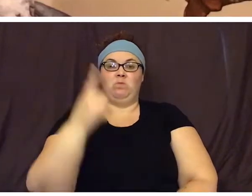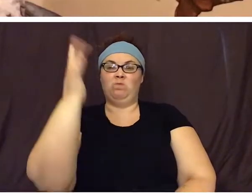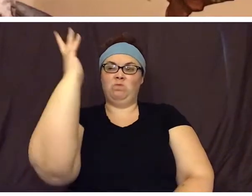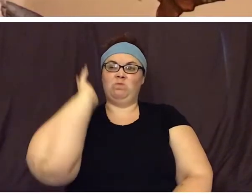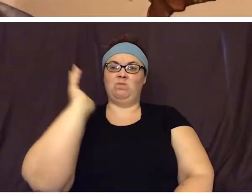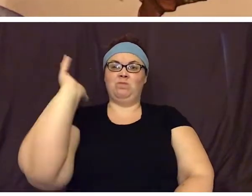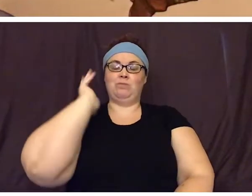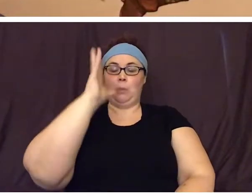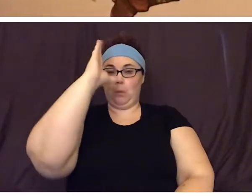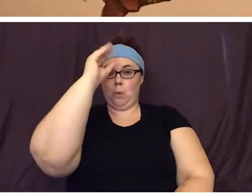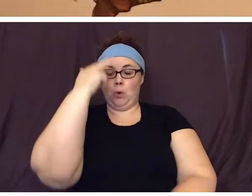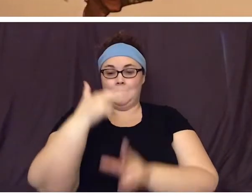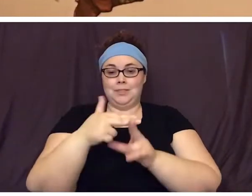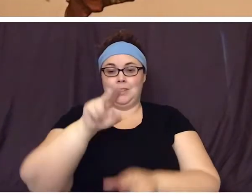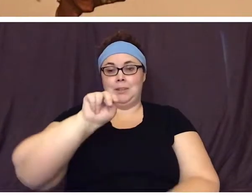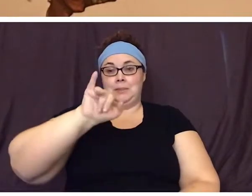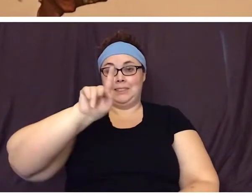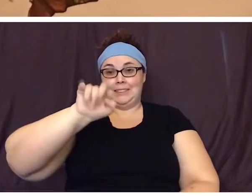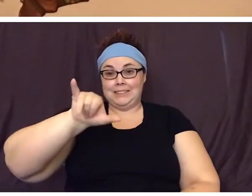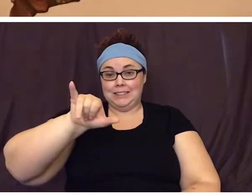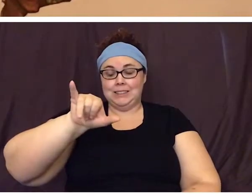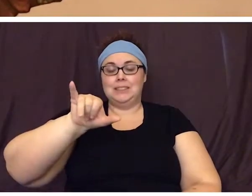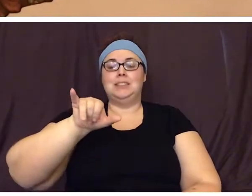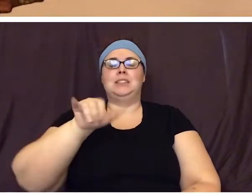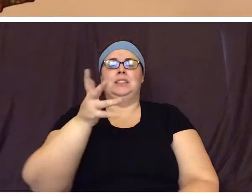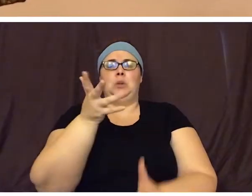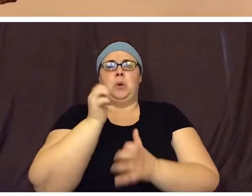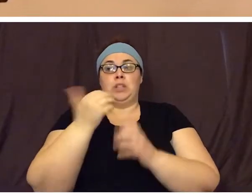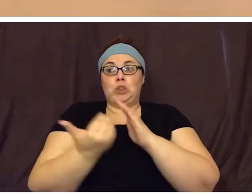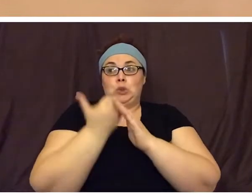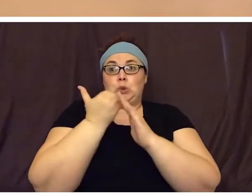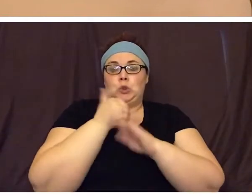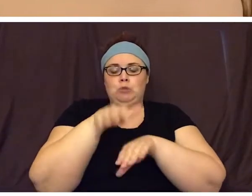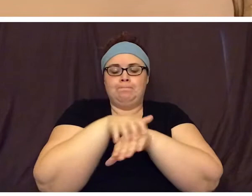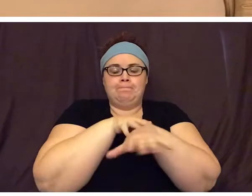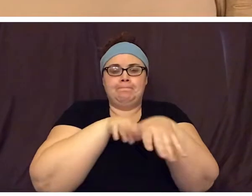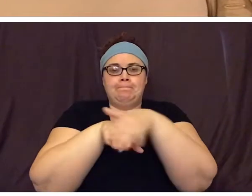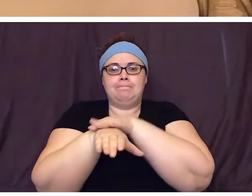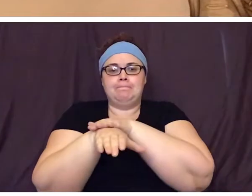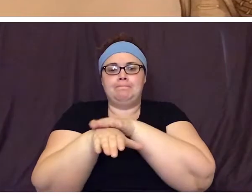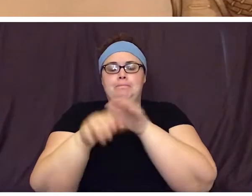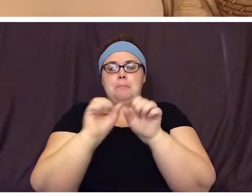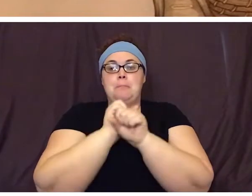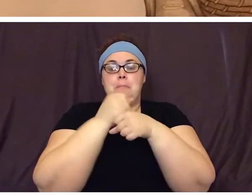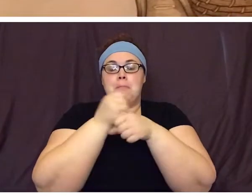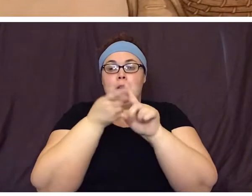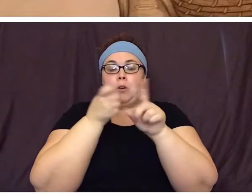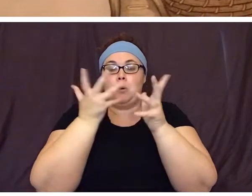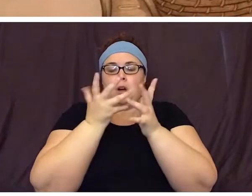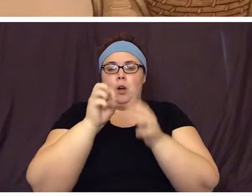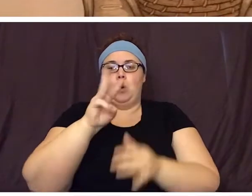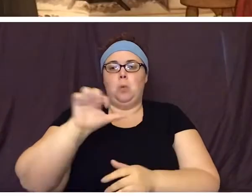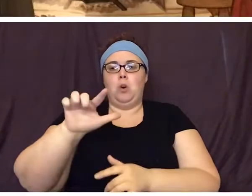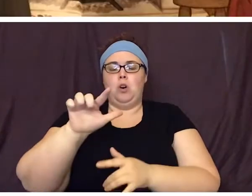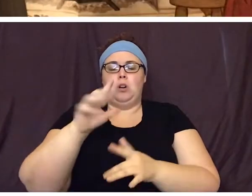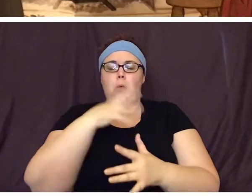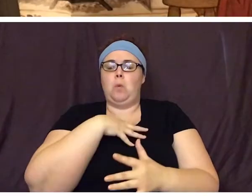Once there was a boy named Nicky who wanted his new mittens made from wool as white as snow.